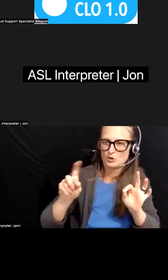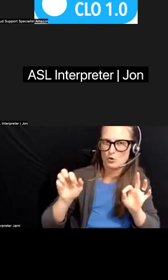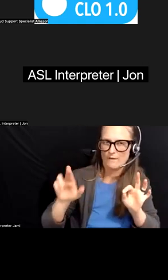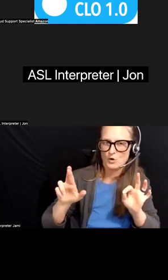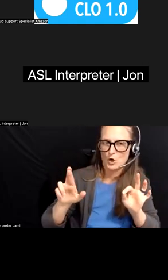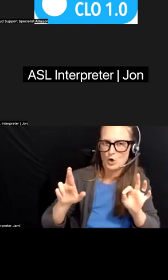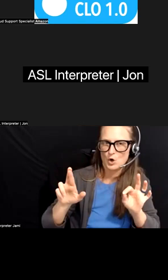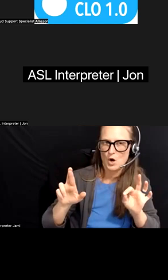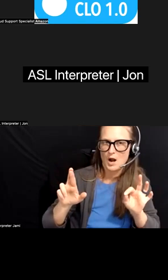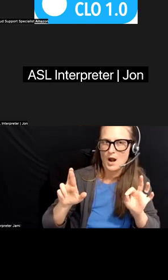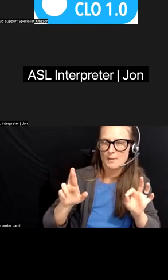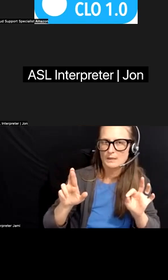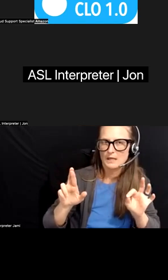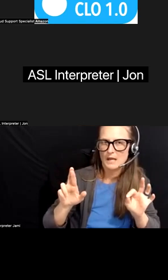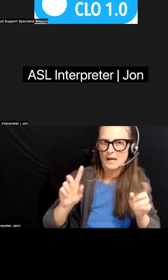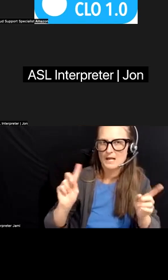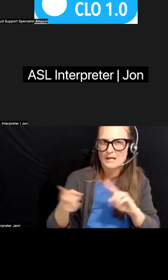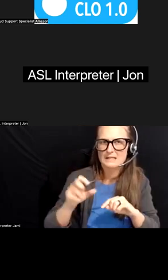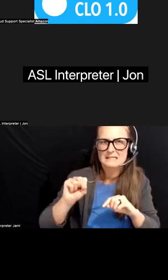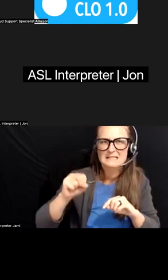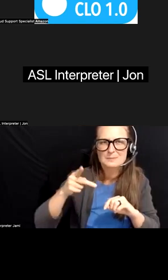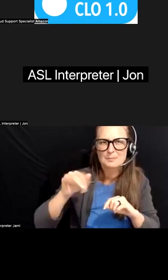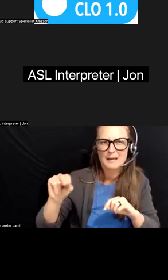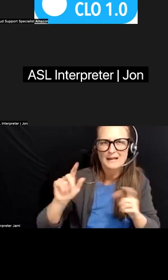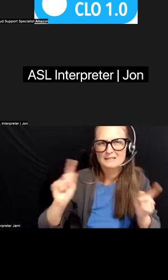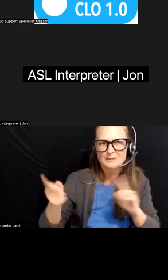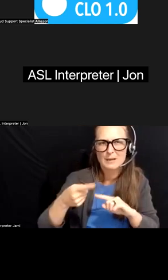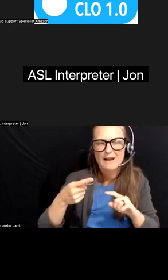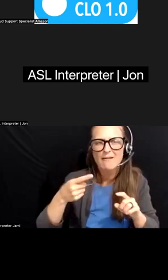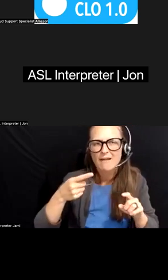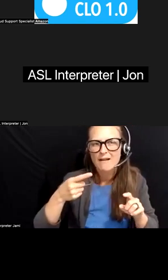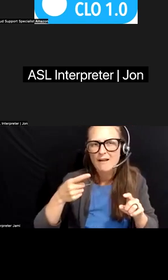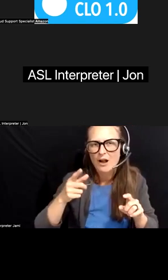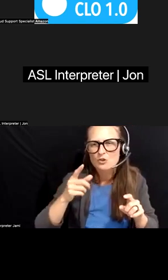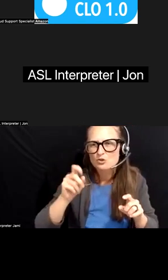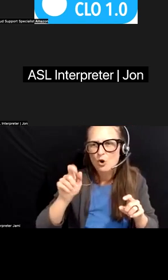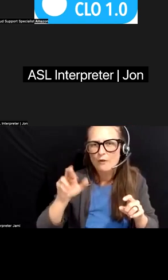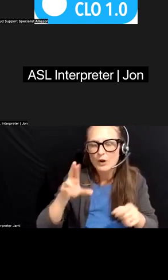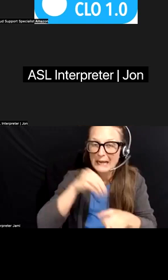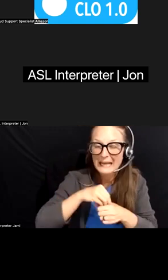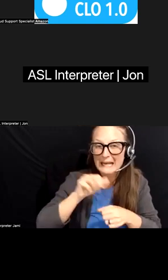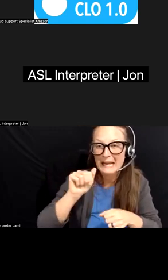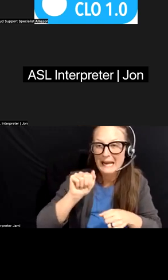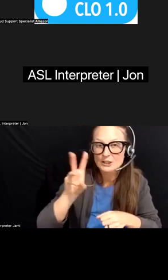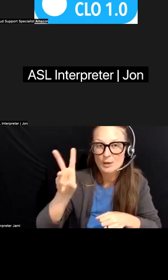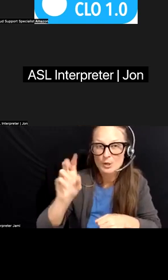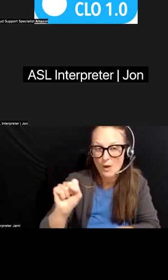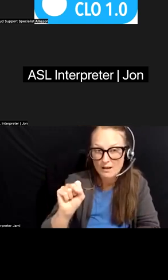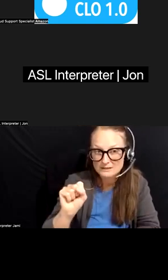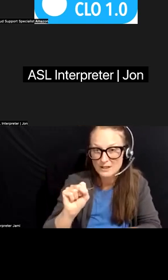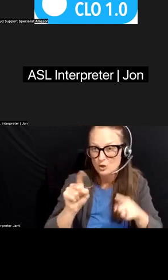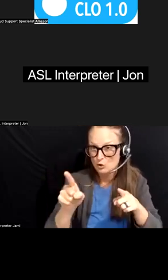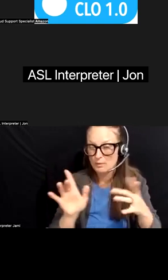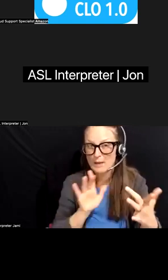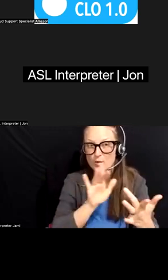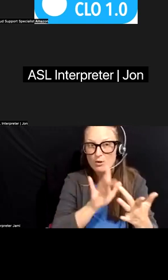server right in AWS, right in front of you, and you'll be able to connect to it and test to see if